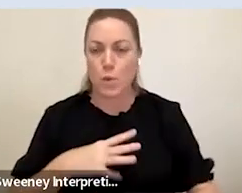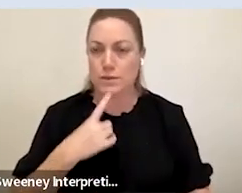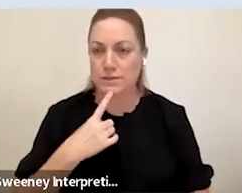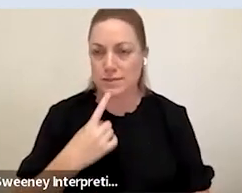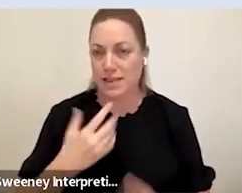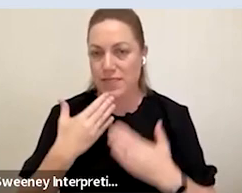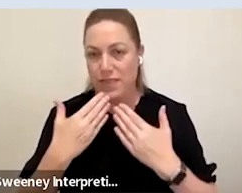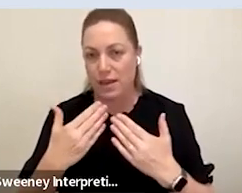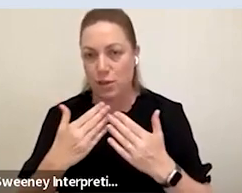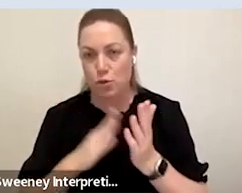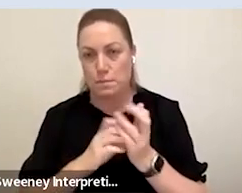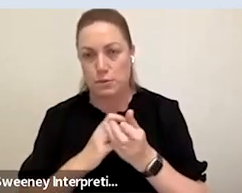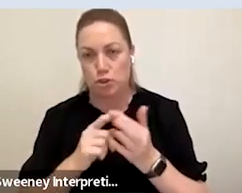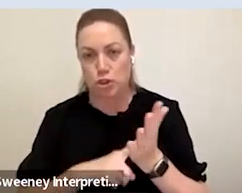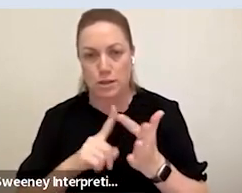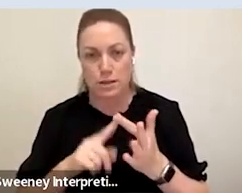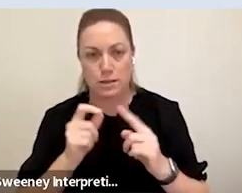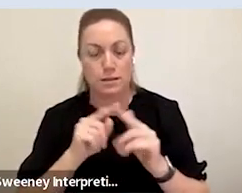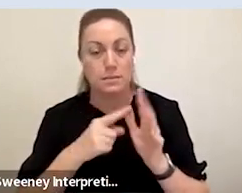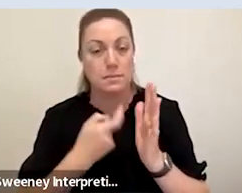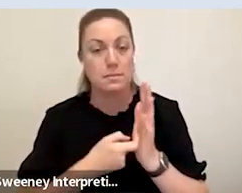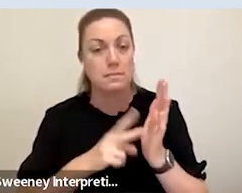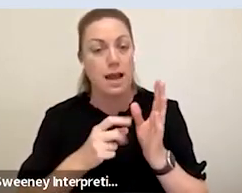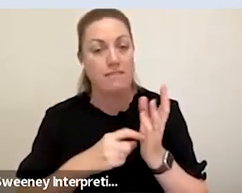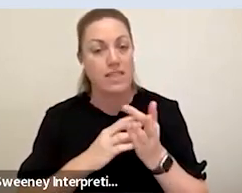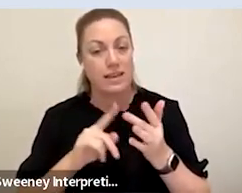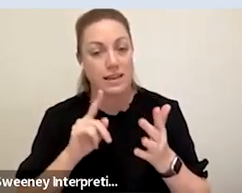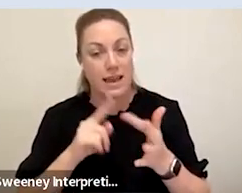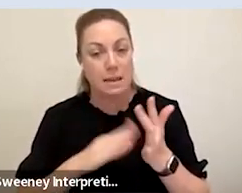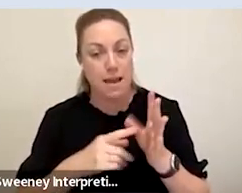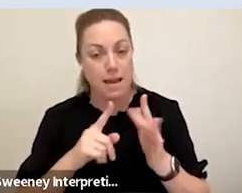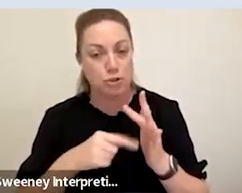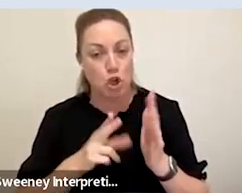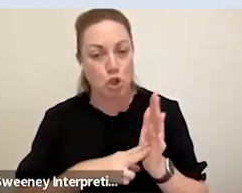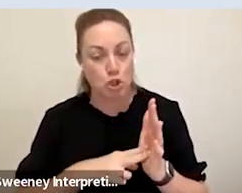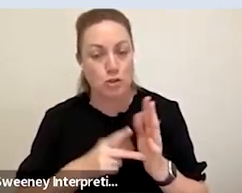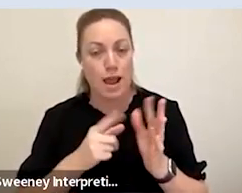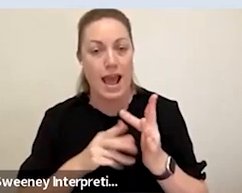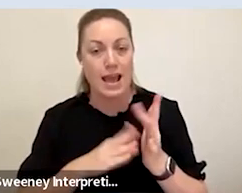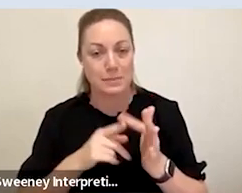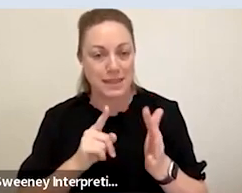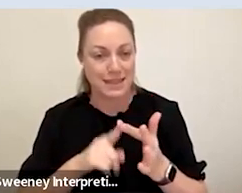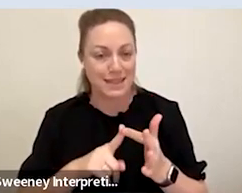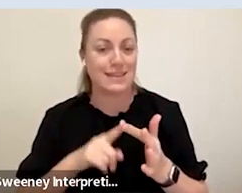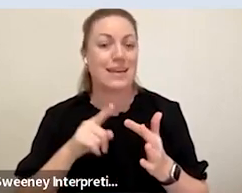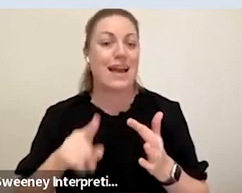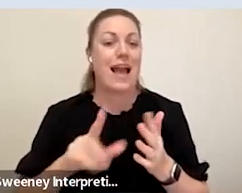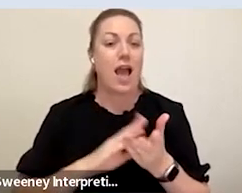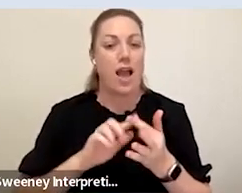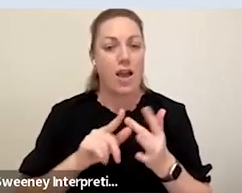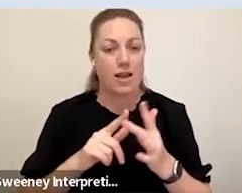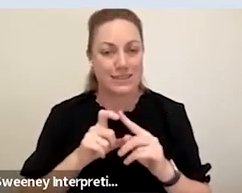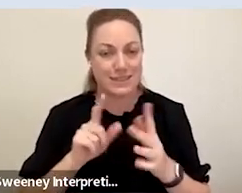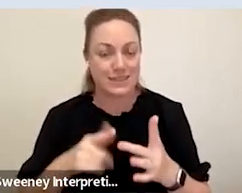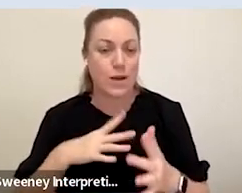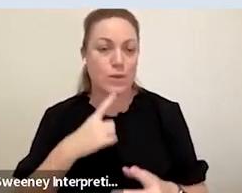Michelle, Parvathy, Emma, John, Amy and Heidi. And I'd also like to thank Alyssa and